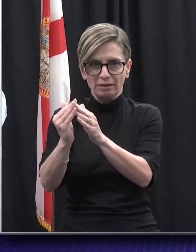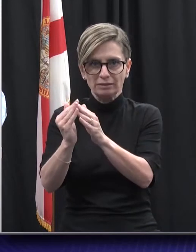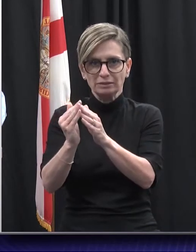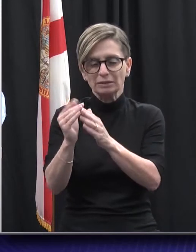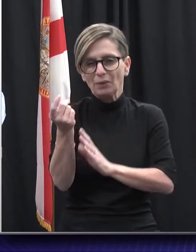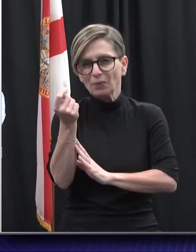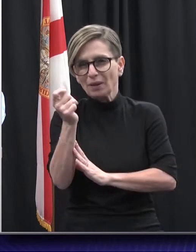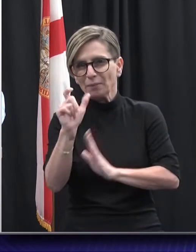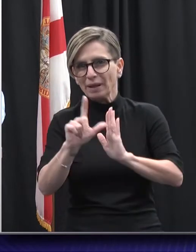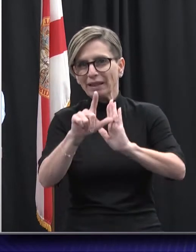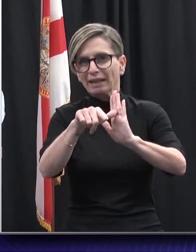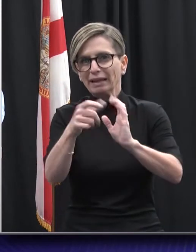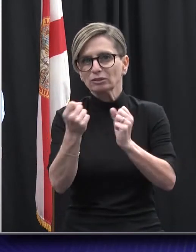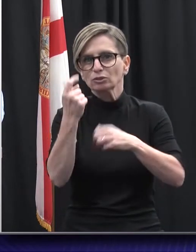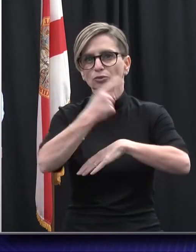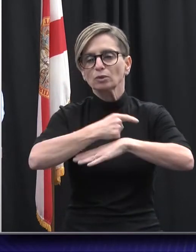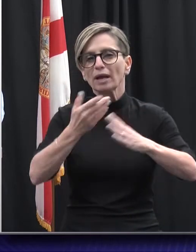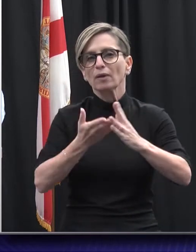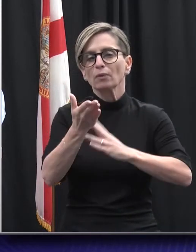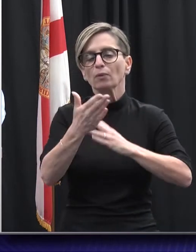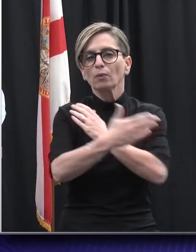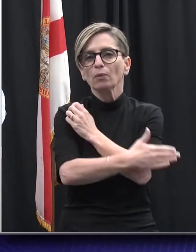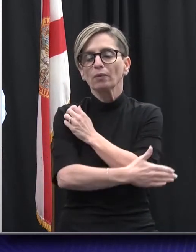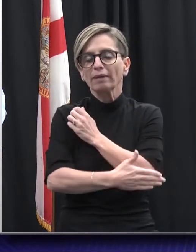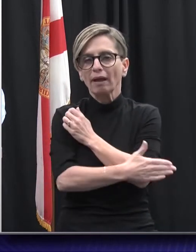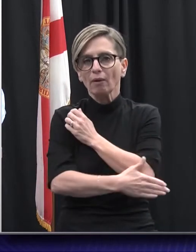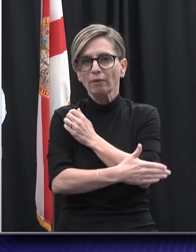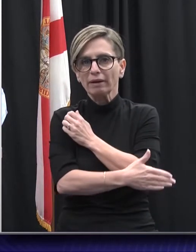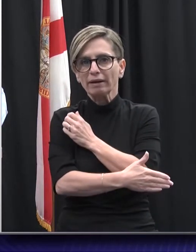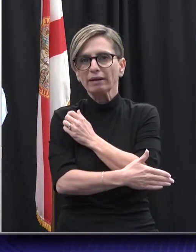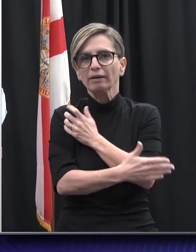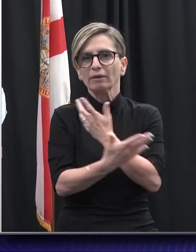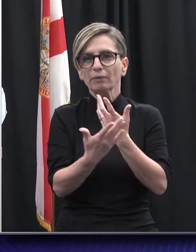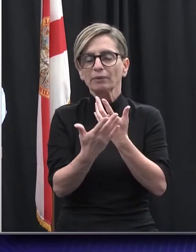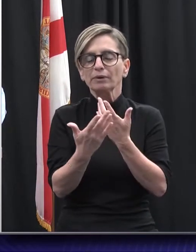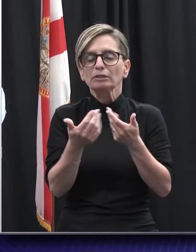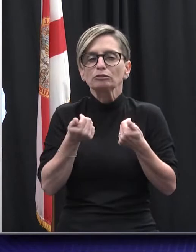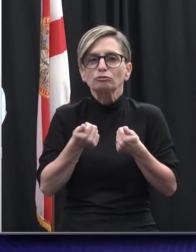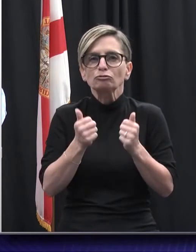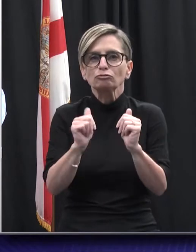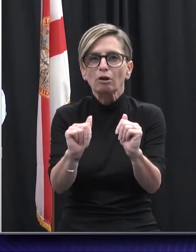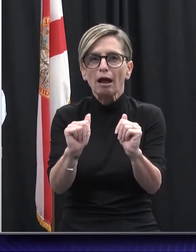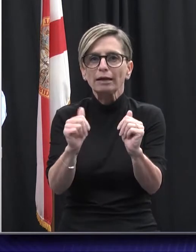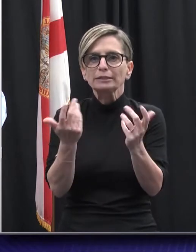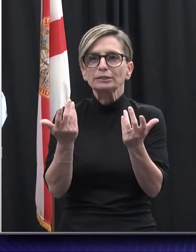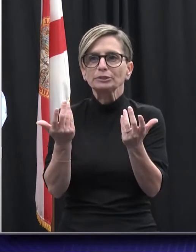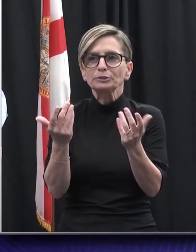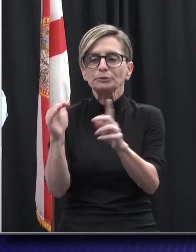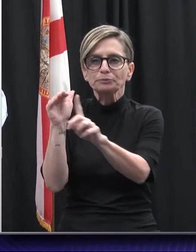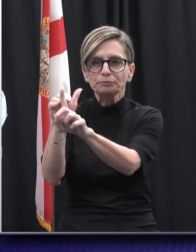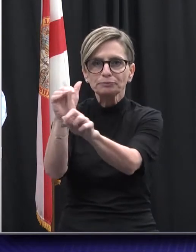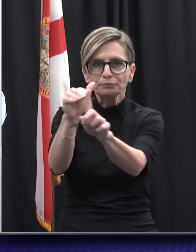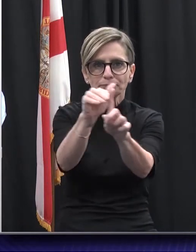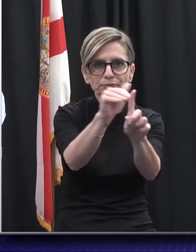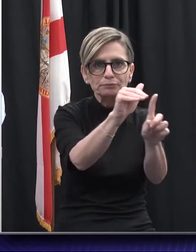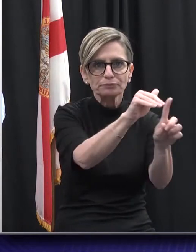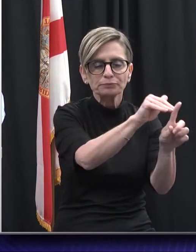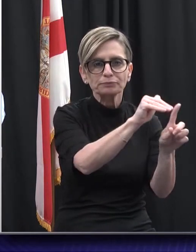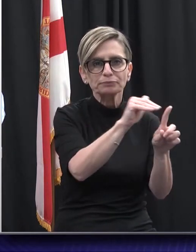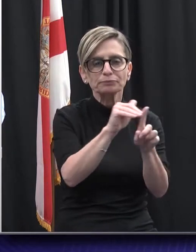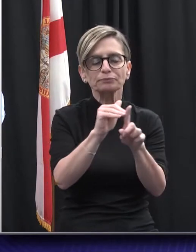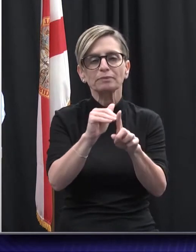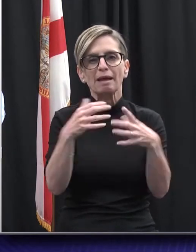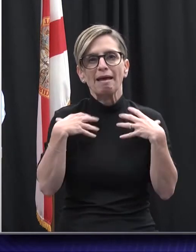later today through the county is a news release to help recruit qualified medical professionals. This will be either licensed